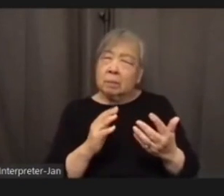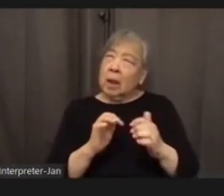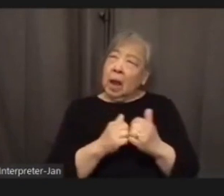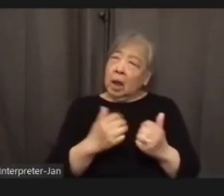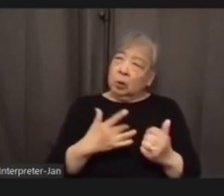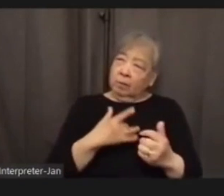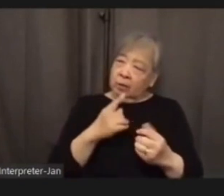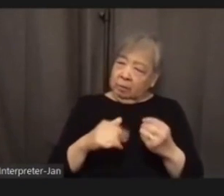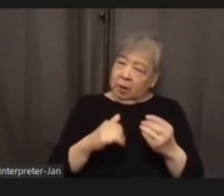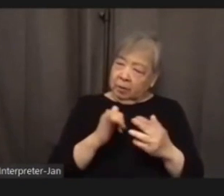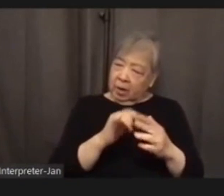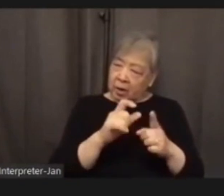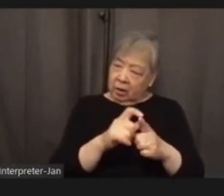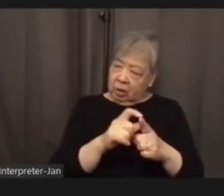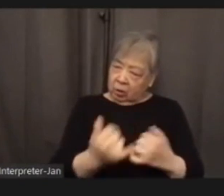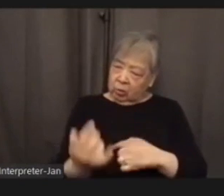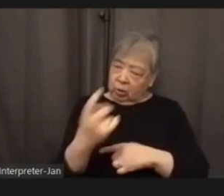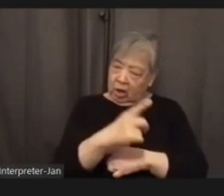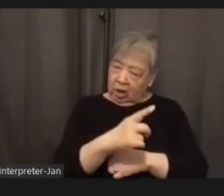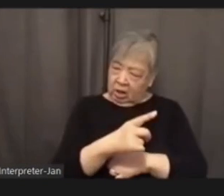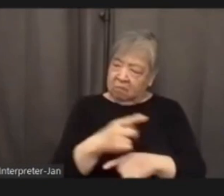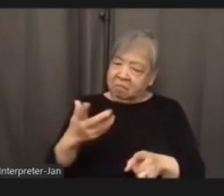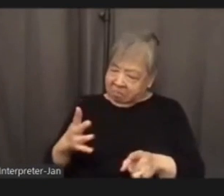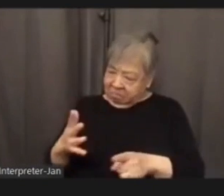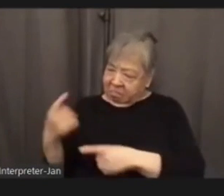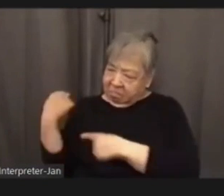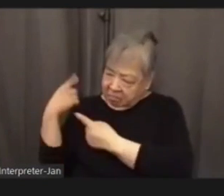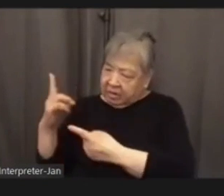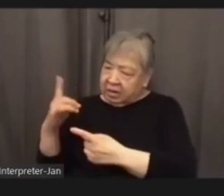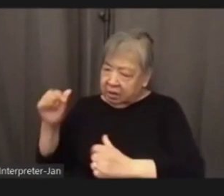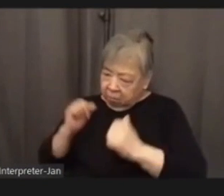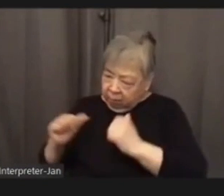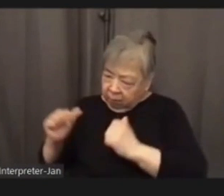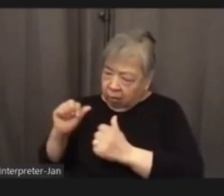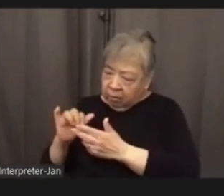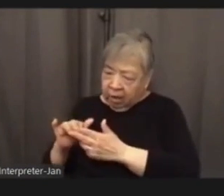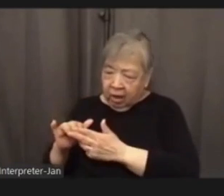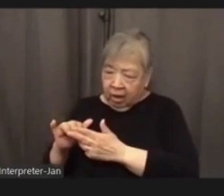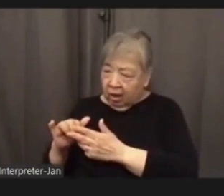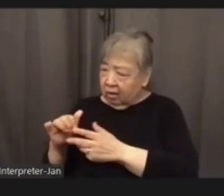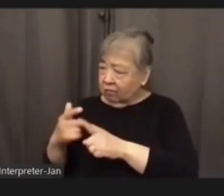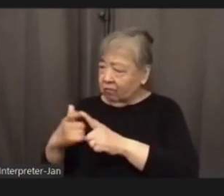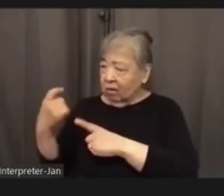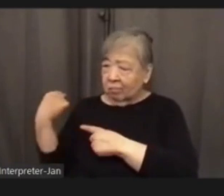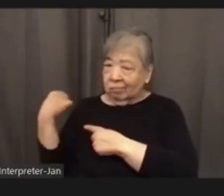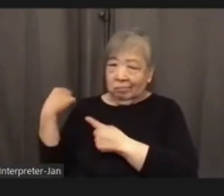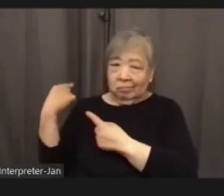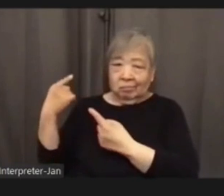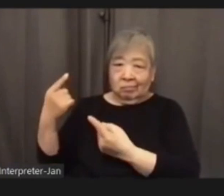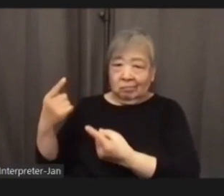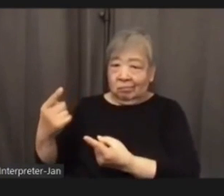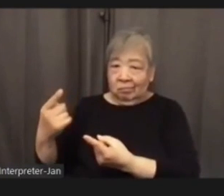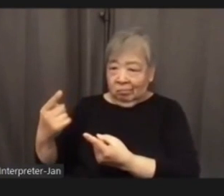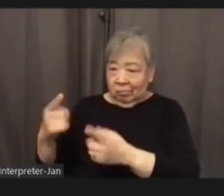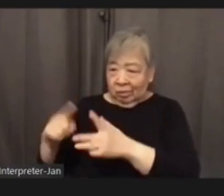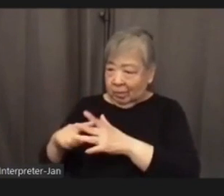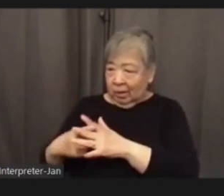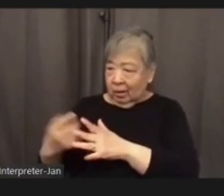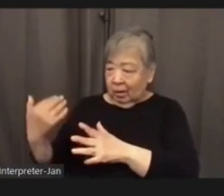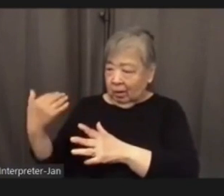after having performed or lived it since its inception?